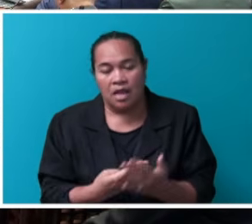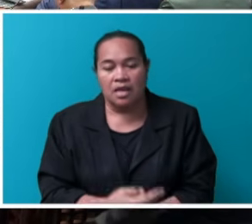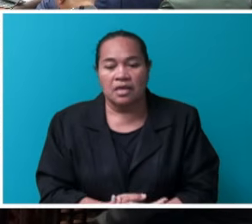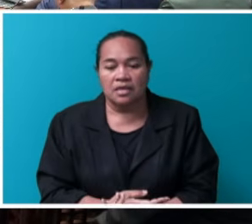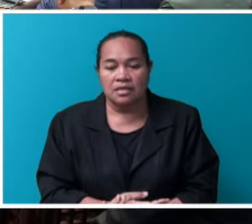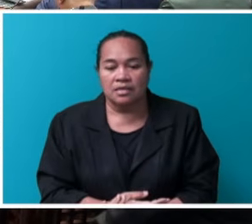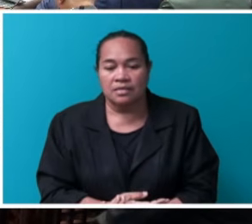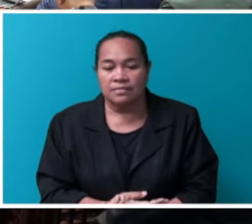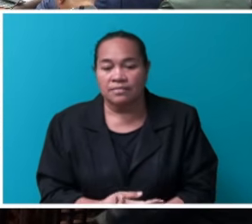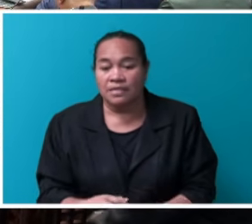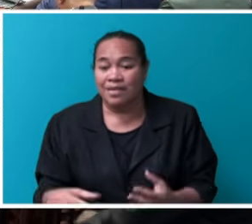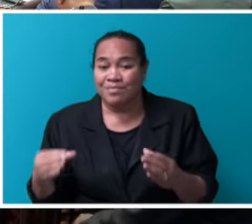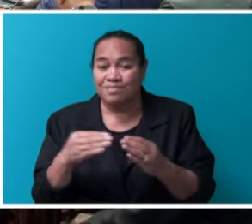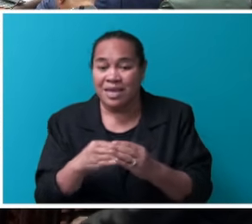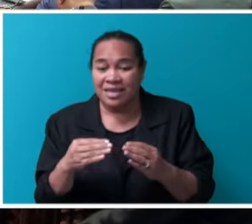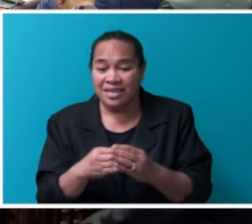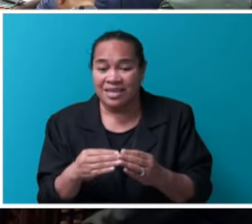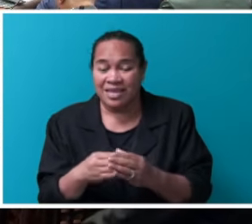Banking Budget Amendment Bill,